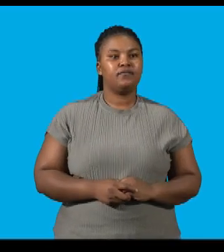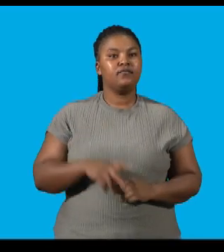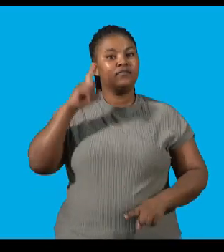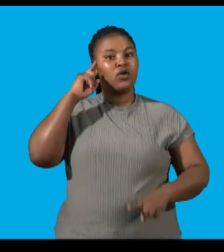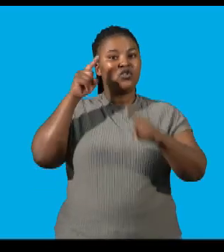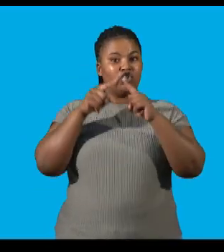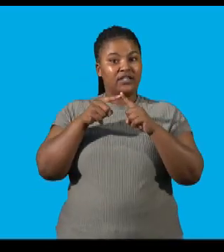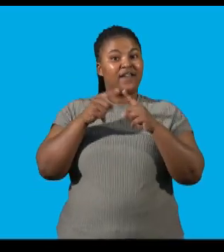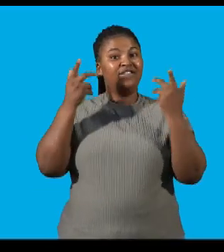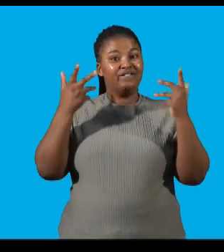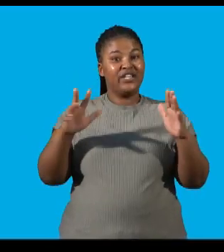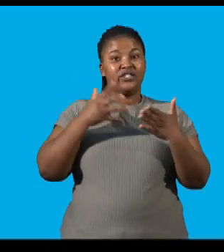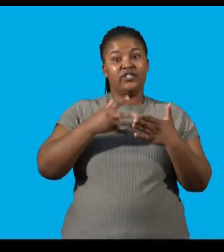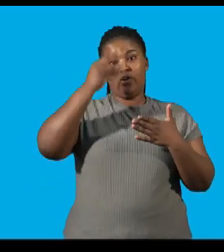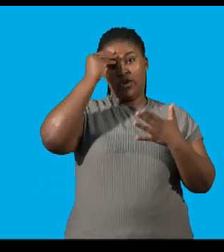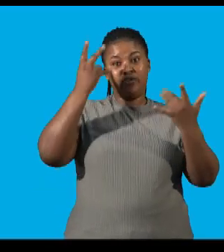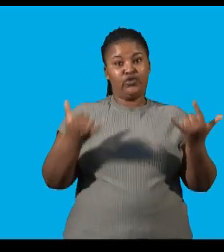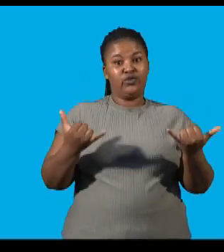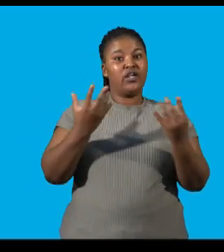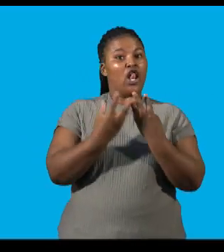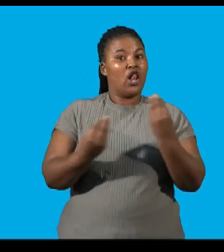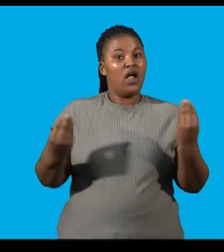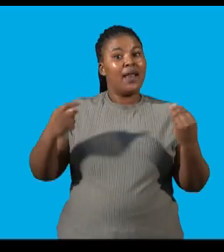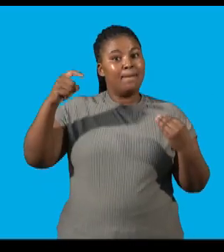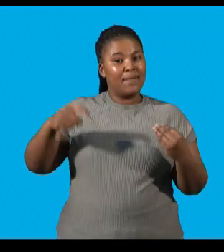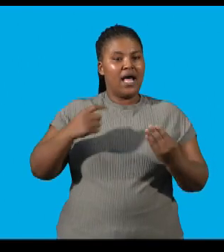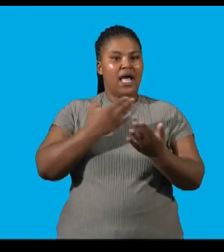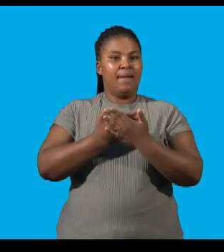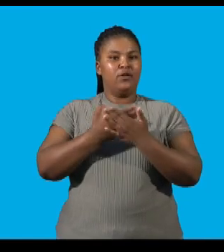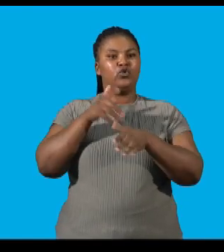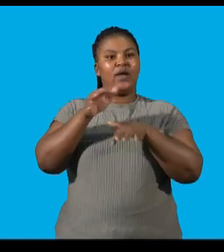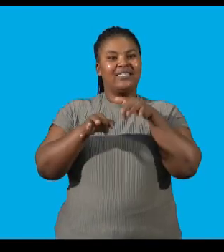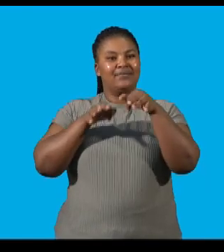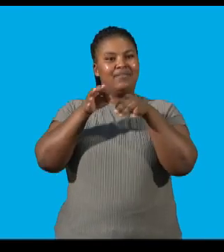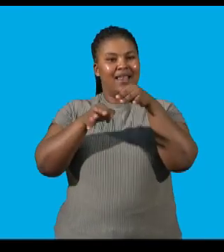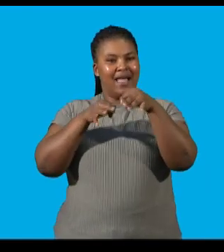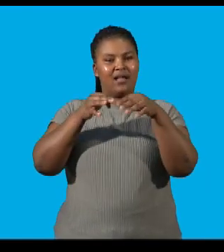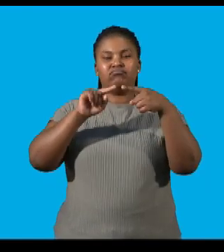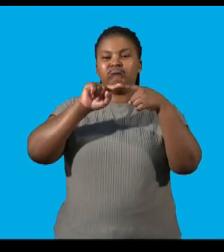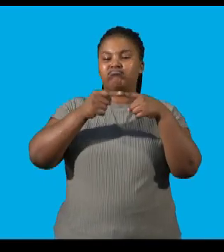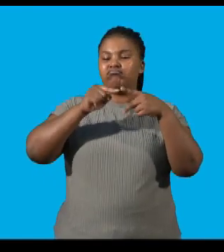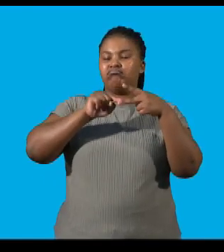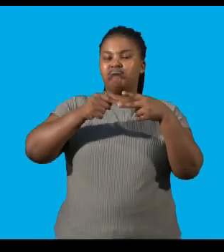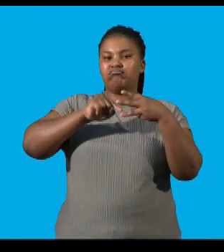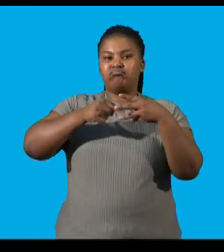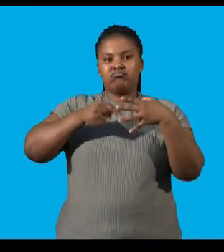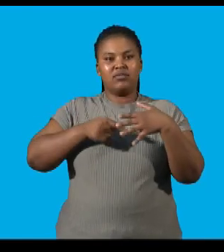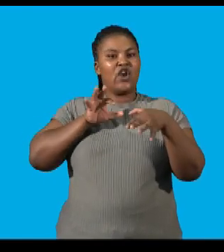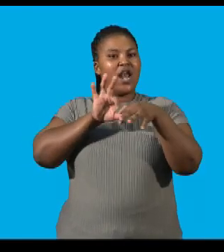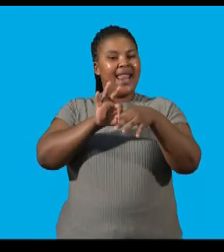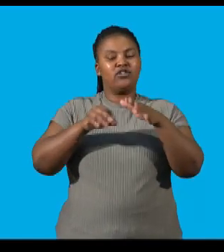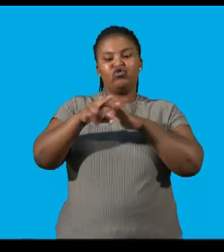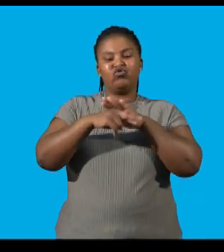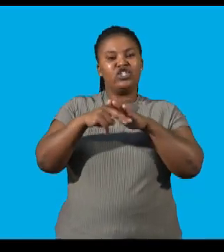So the objectives by the end of this lesson, learners should be able to briefly describe key concepts relating to